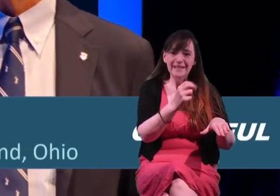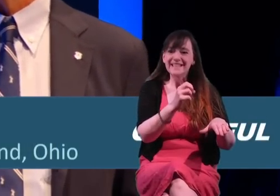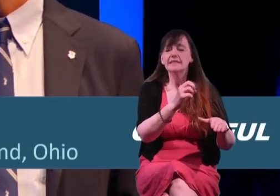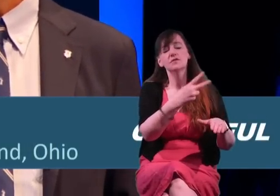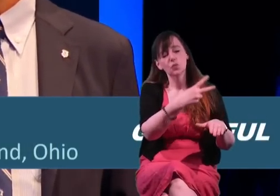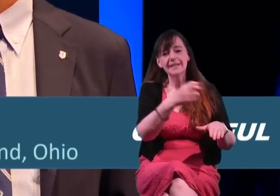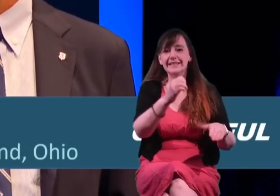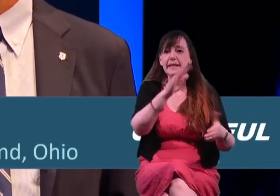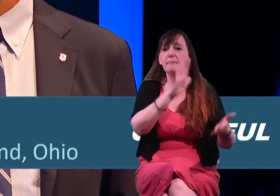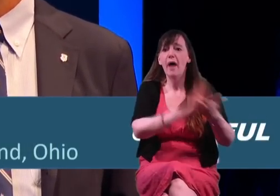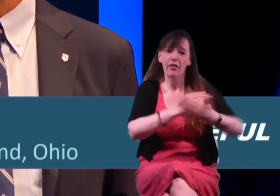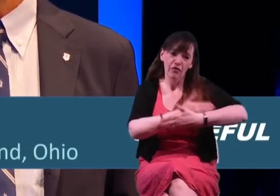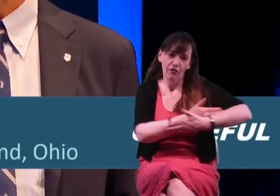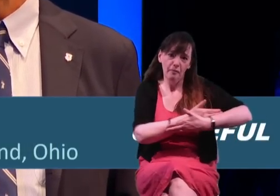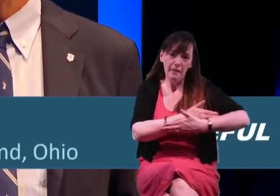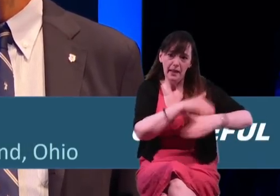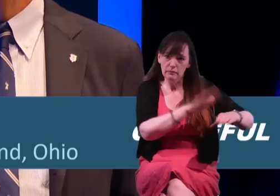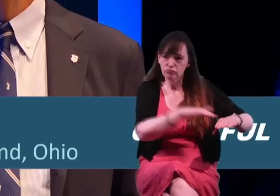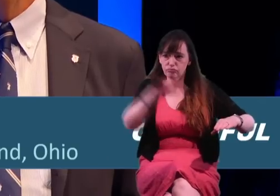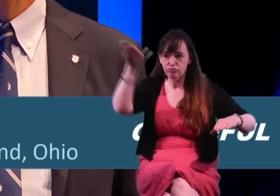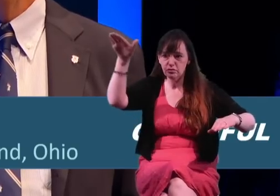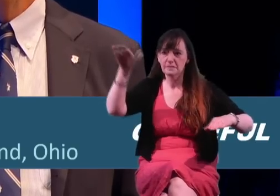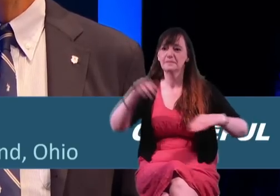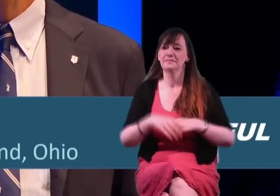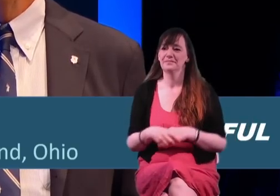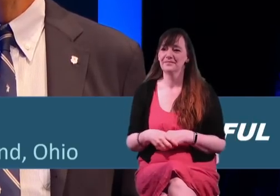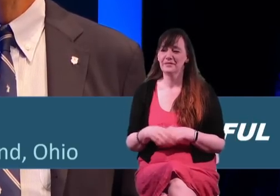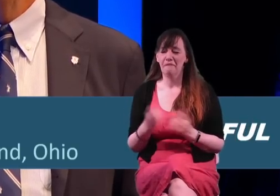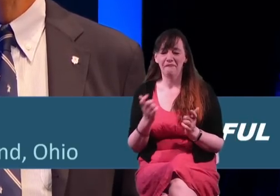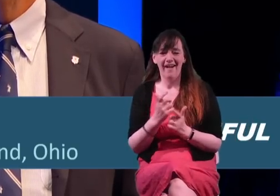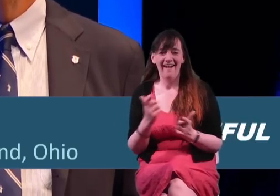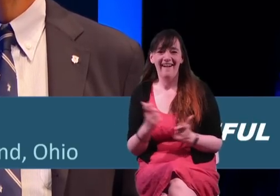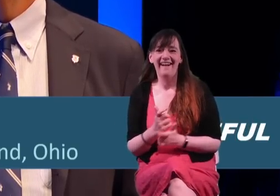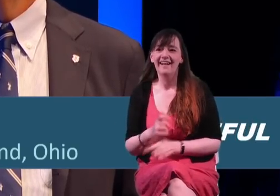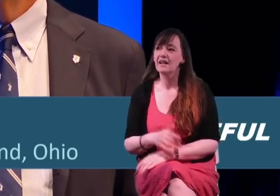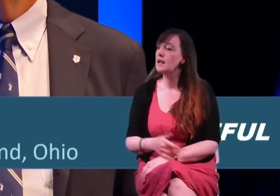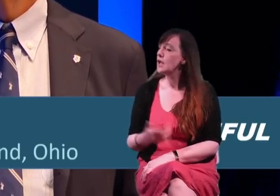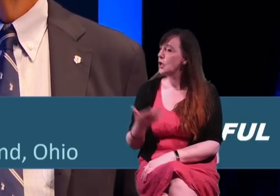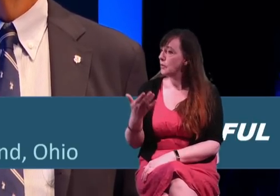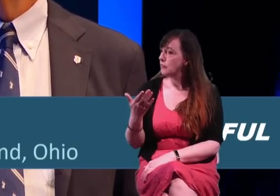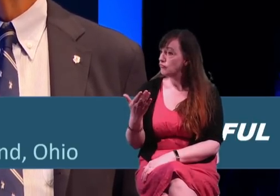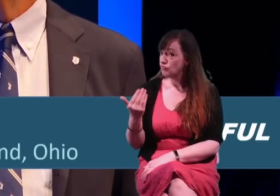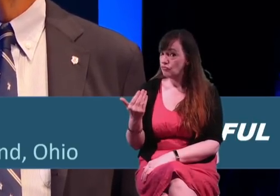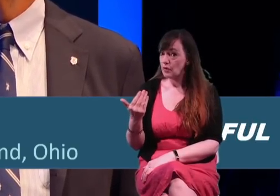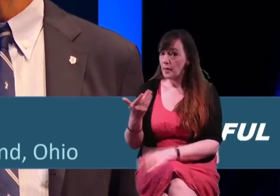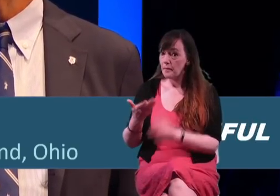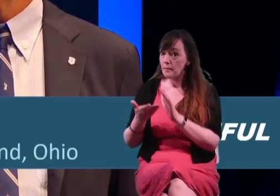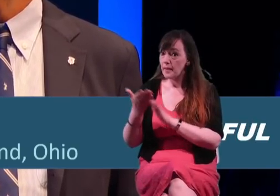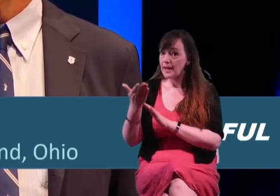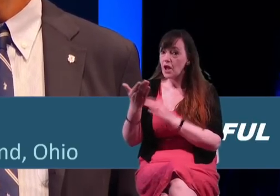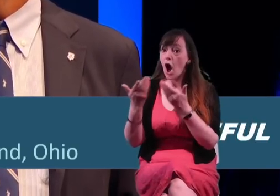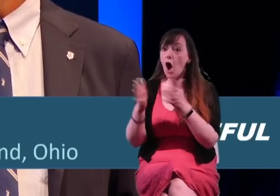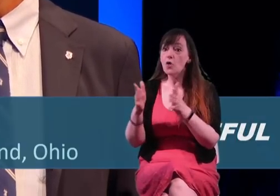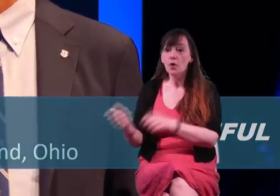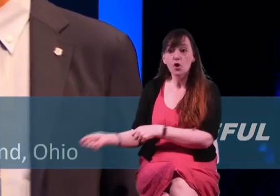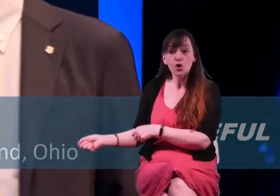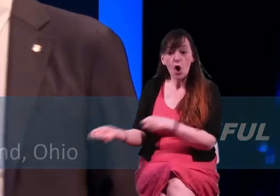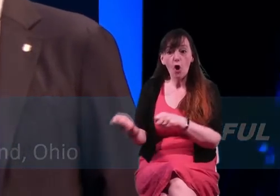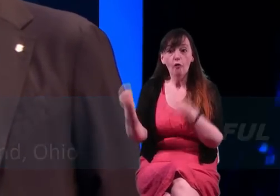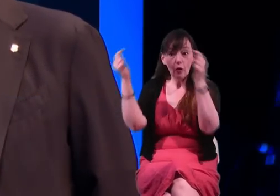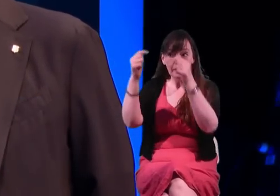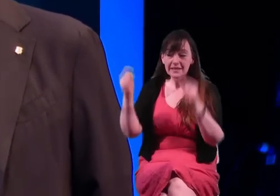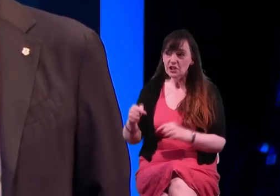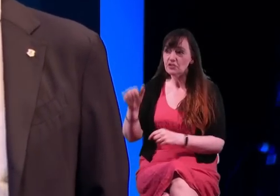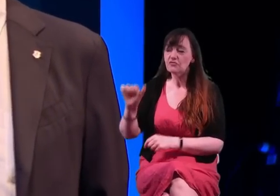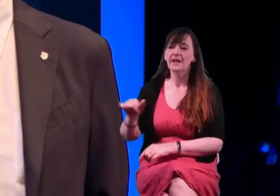It's tremendous. Just a lot of fun. Yeah, a lot of fun. So, and you just come from the Open Golf competition up in Scotland. And how was that? Well, I want to